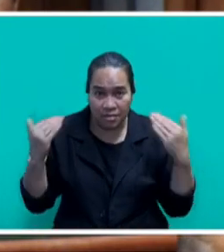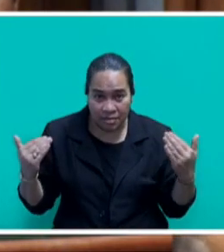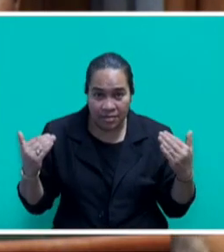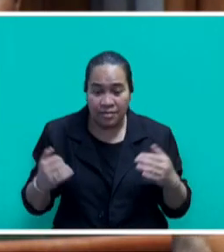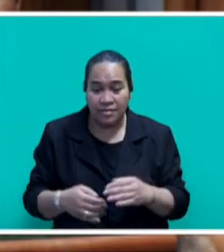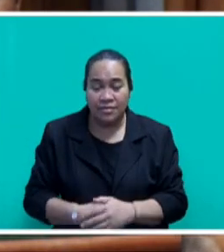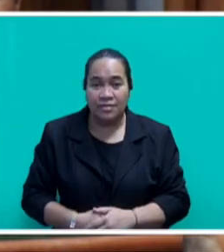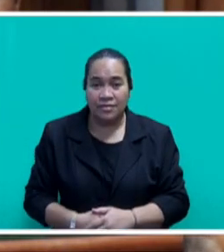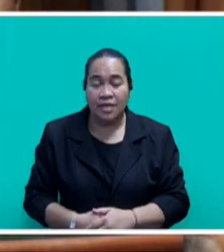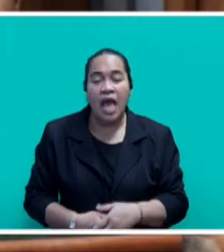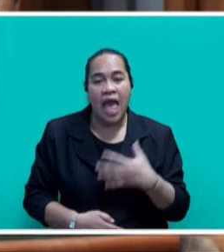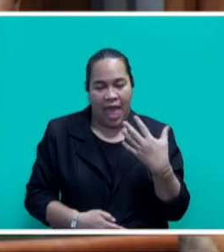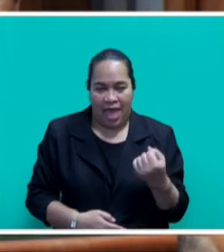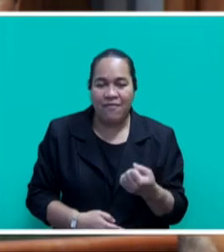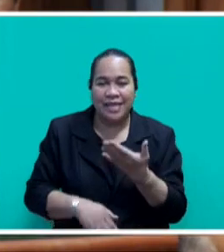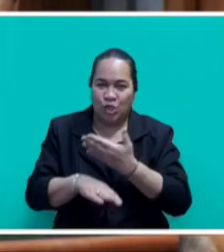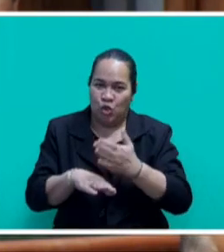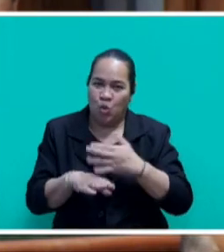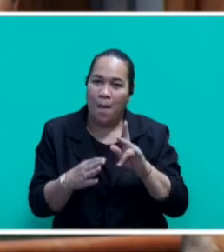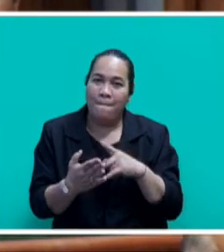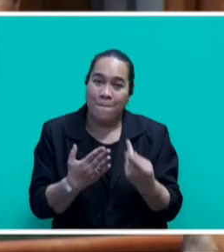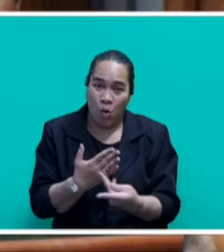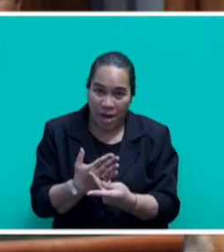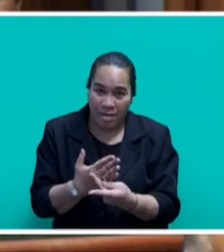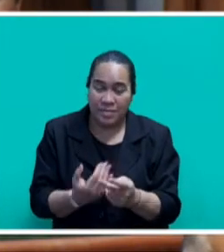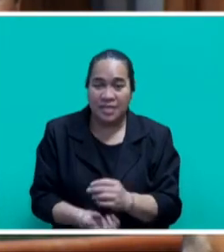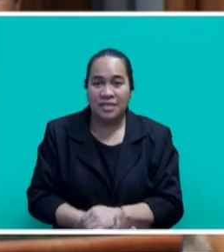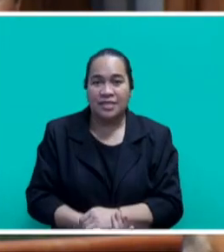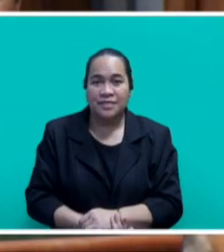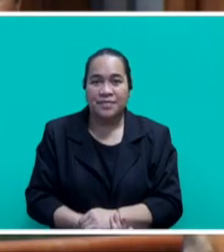we have a number of new programs.